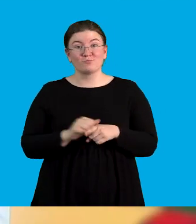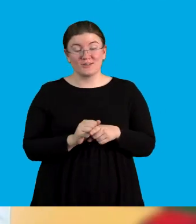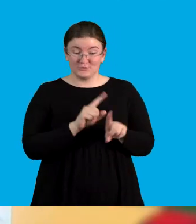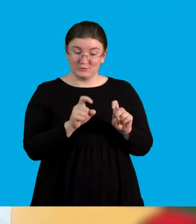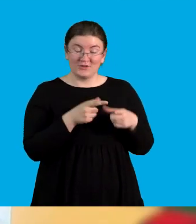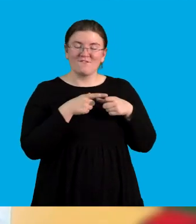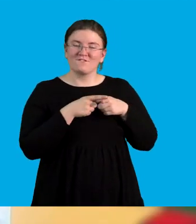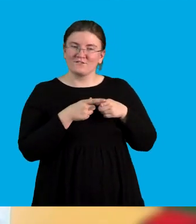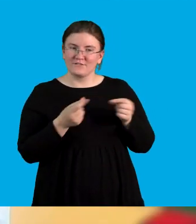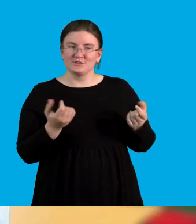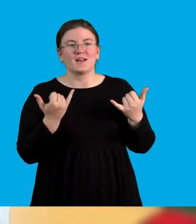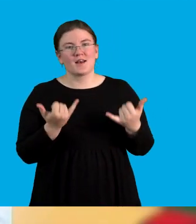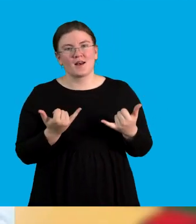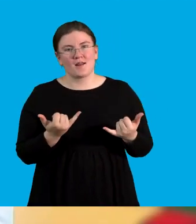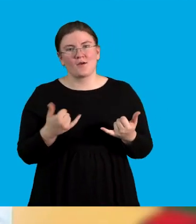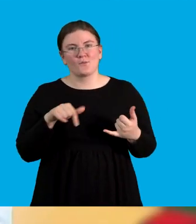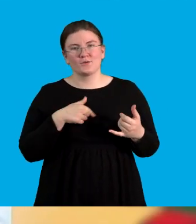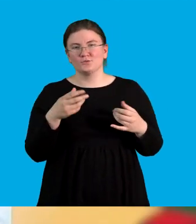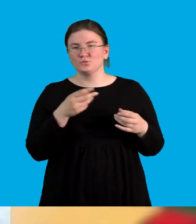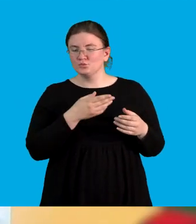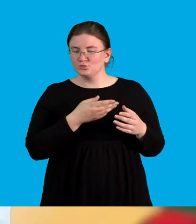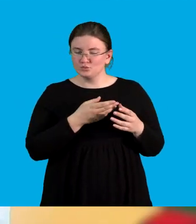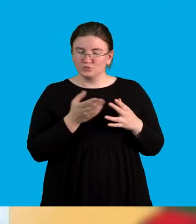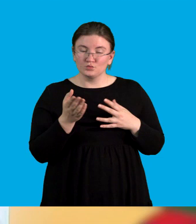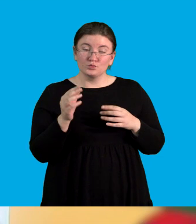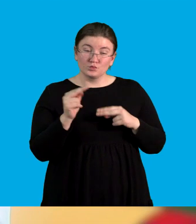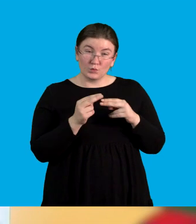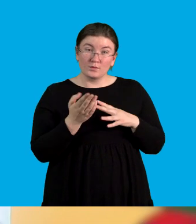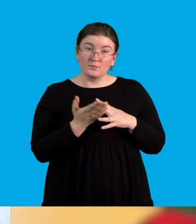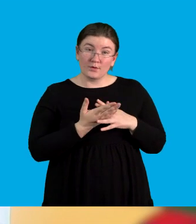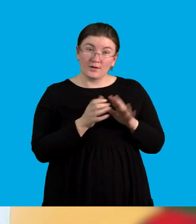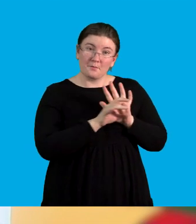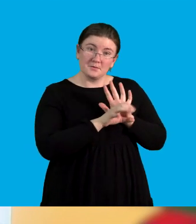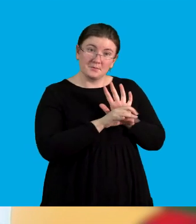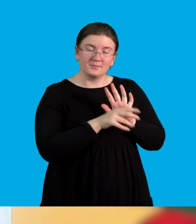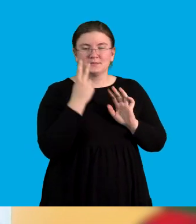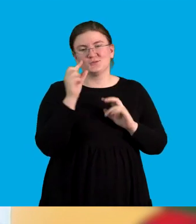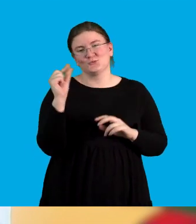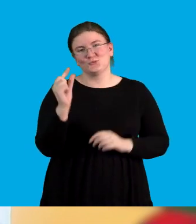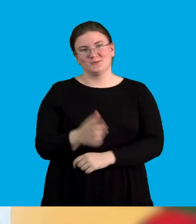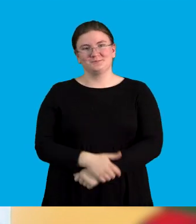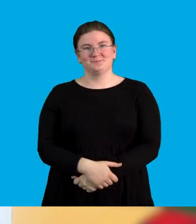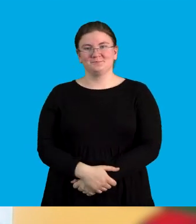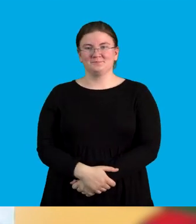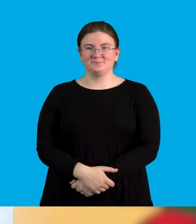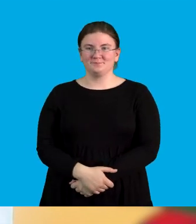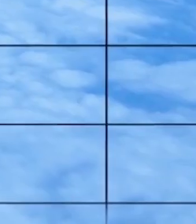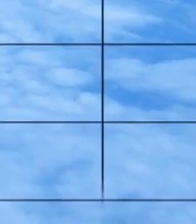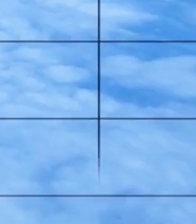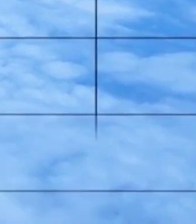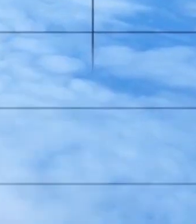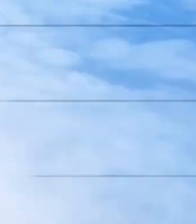with our practice questions. Let us take a short ad break and I will see you soon.